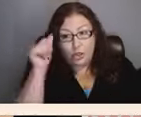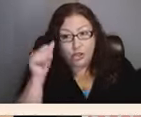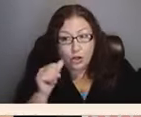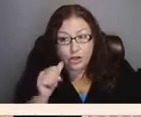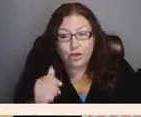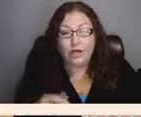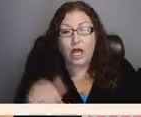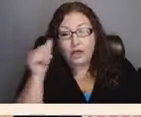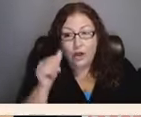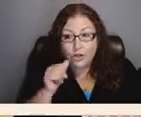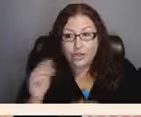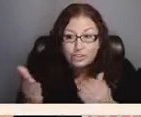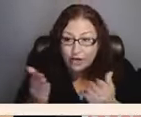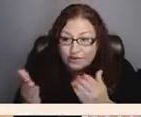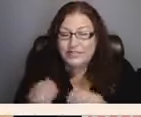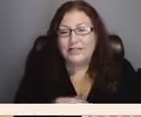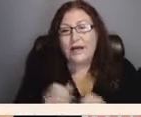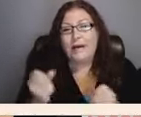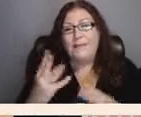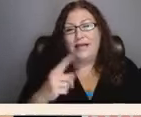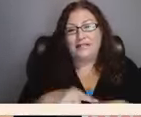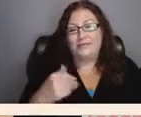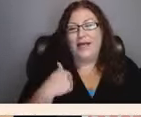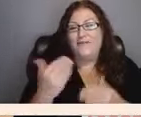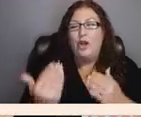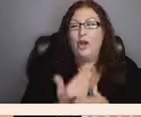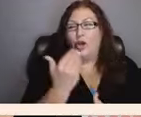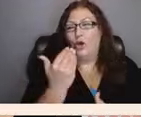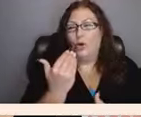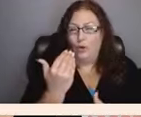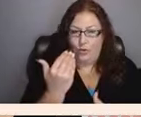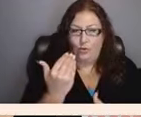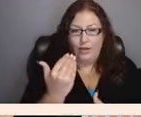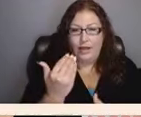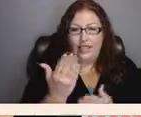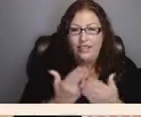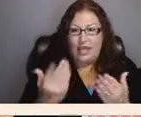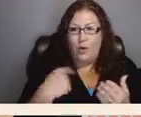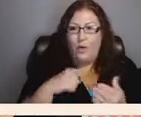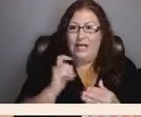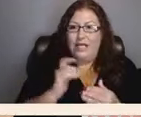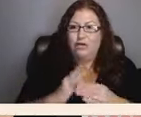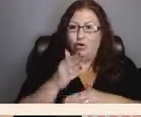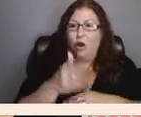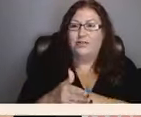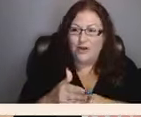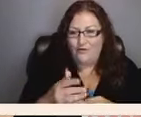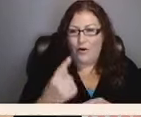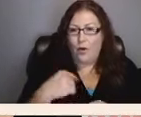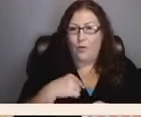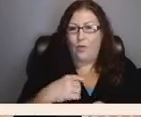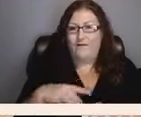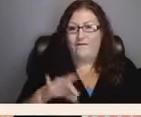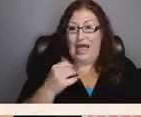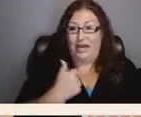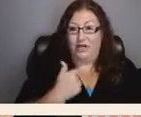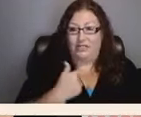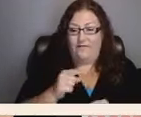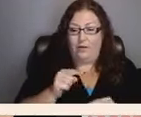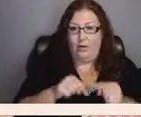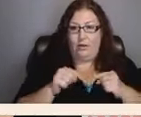services. Many times there's a new threshold that we need to cross, and we find ourselves kind of back going around